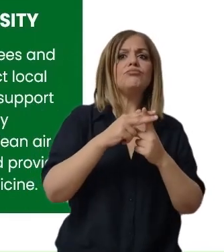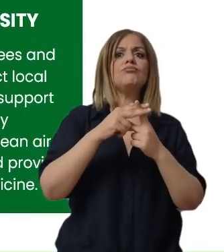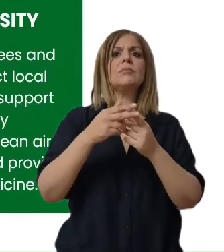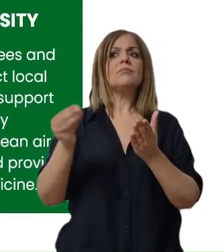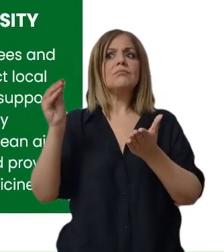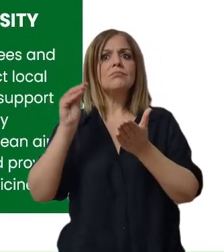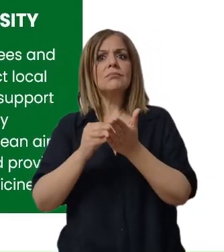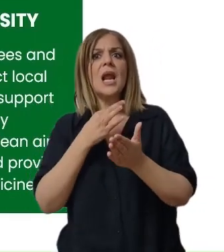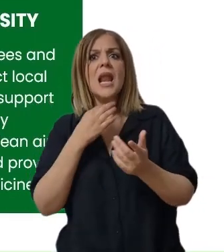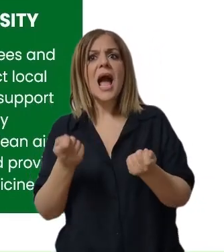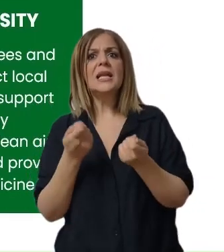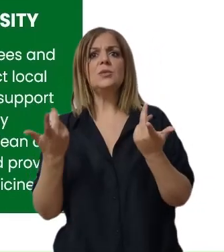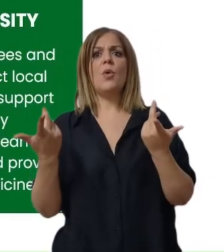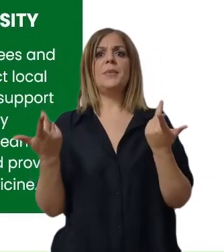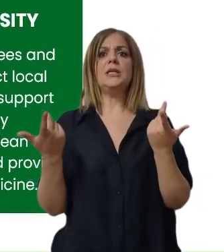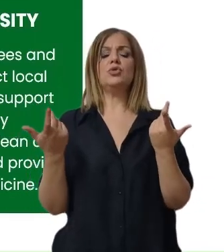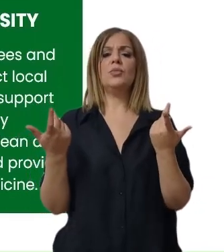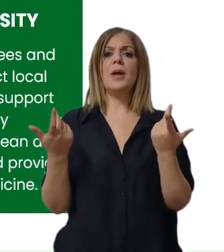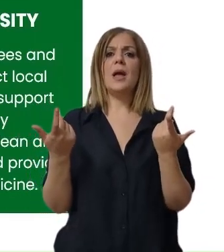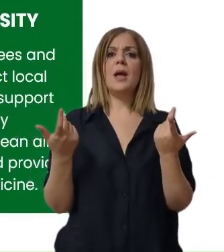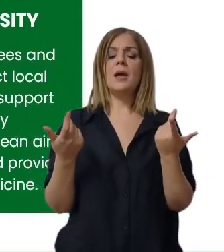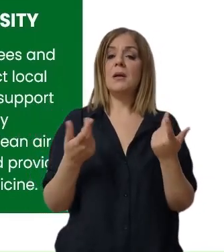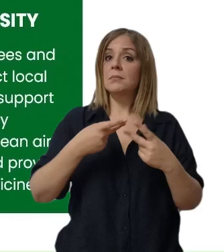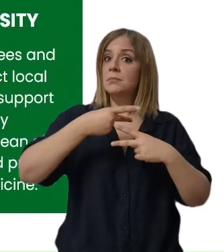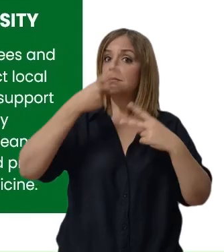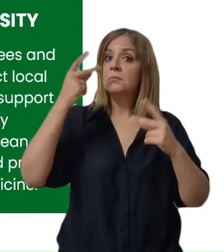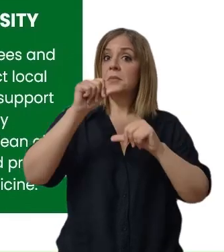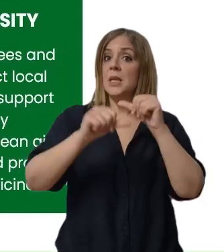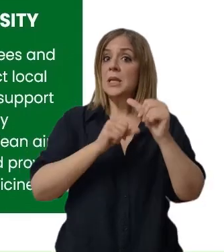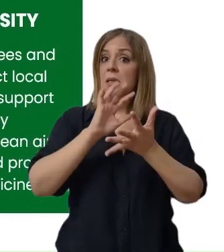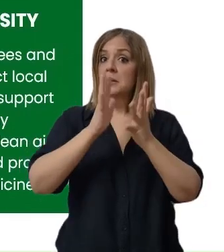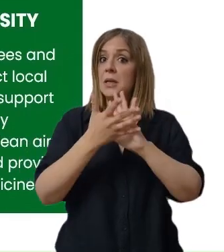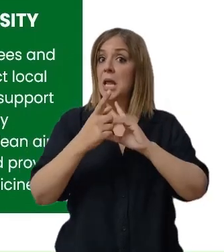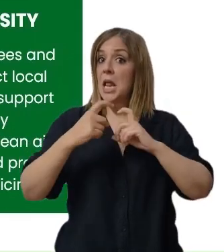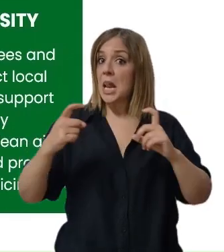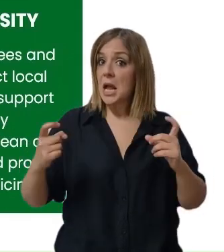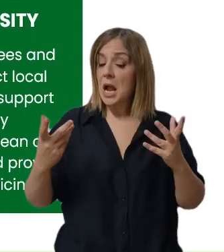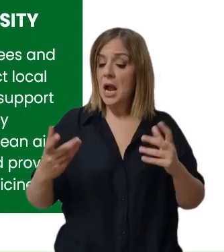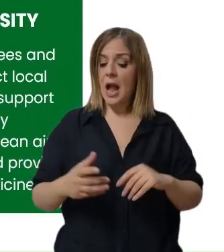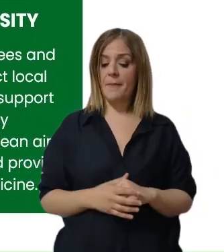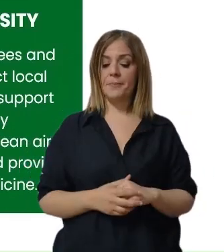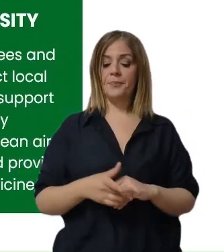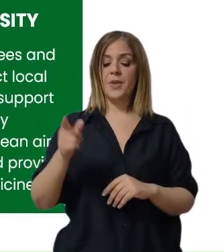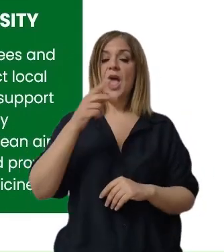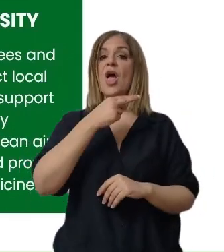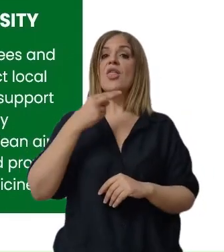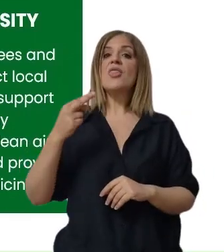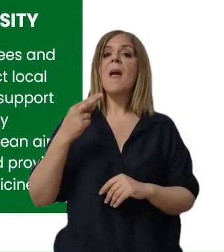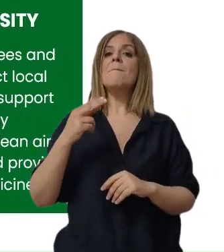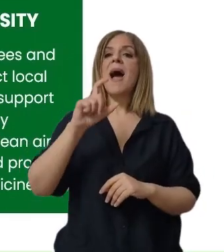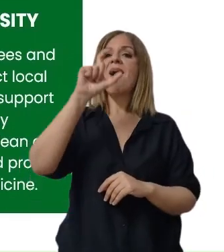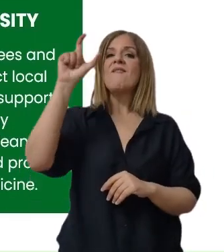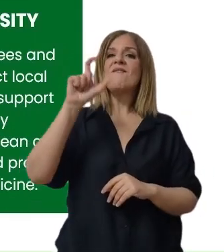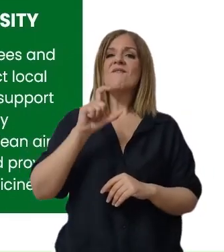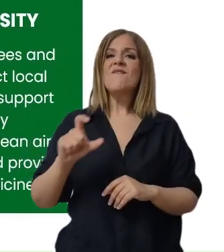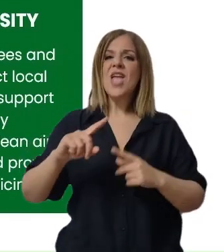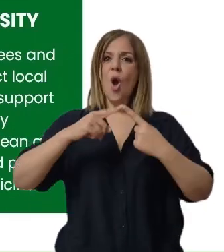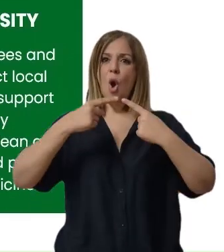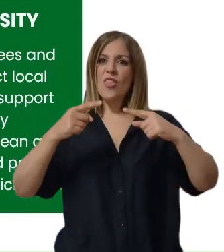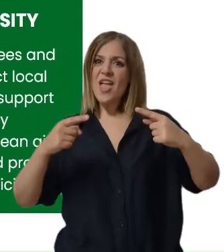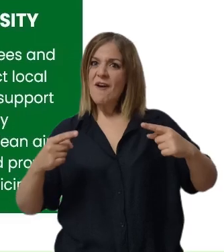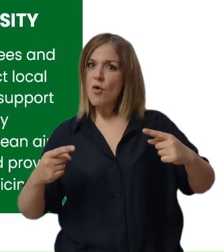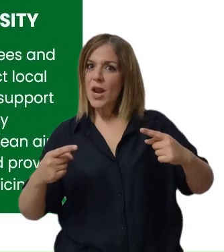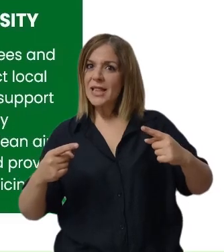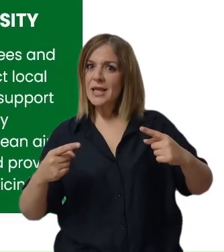we can repair them, and we can recycle materials as well. And about biodiversity, it's really important as